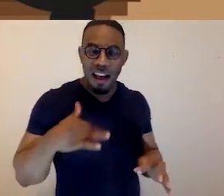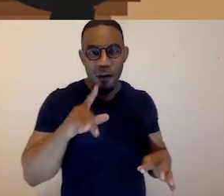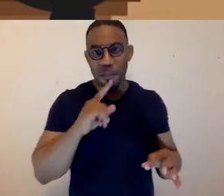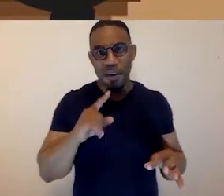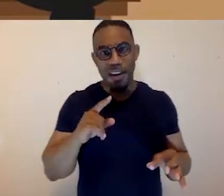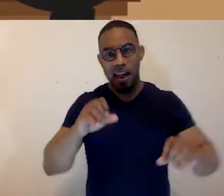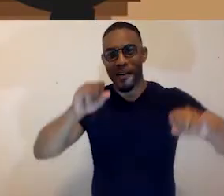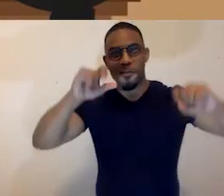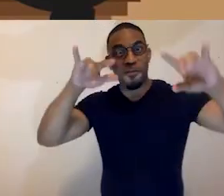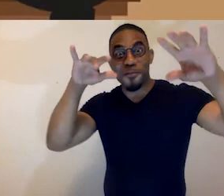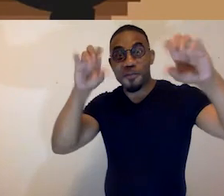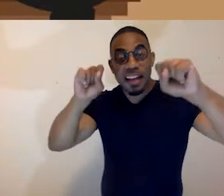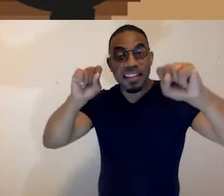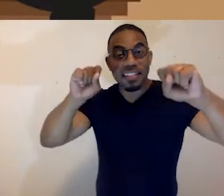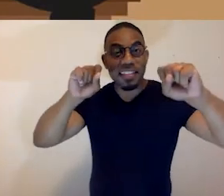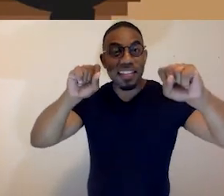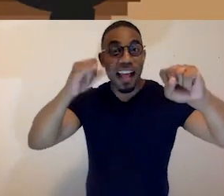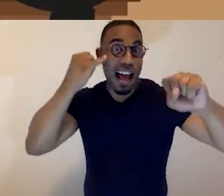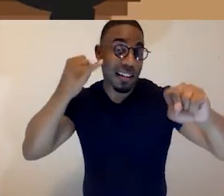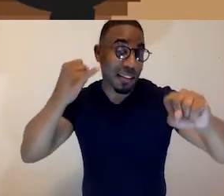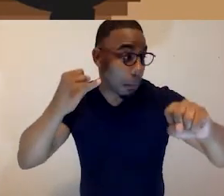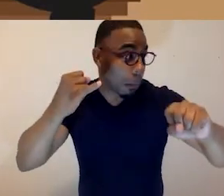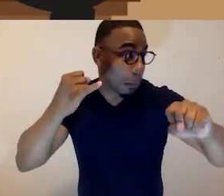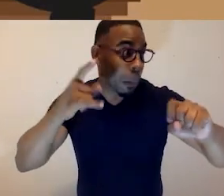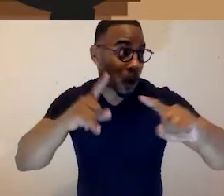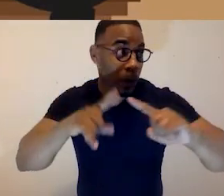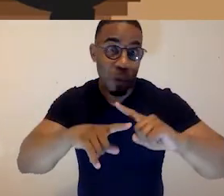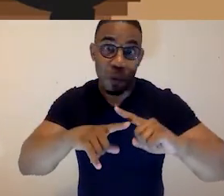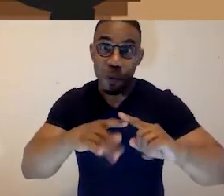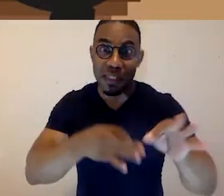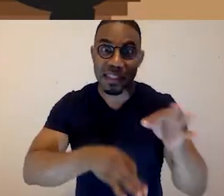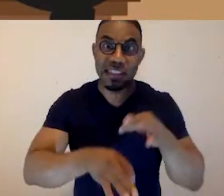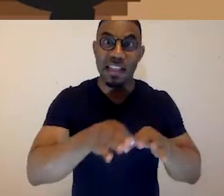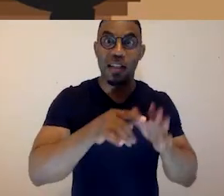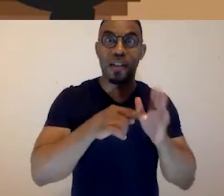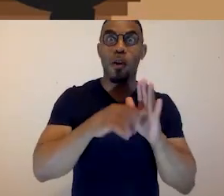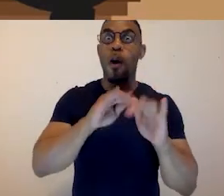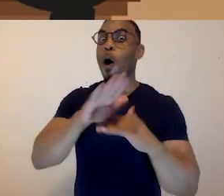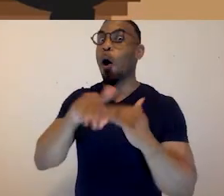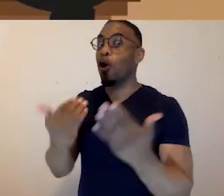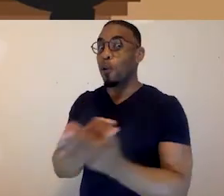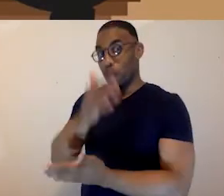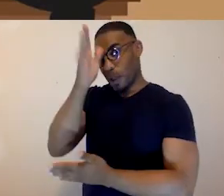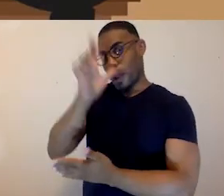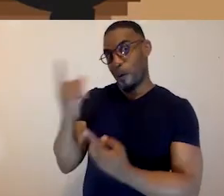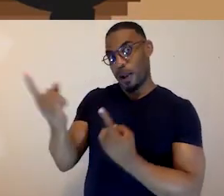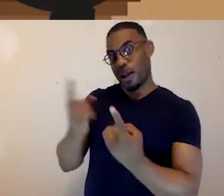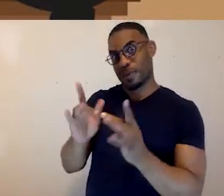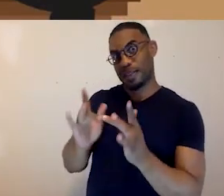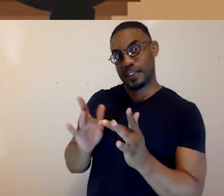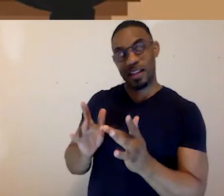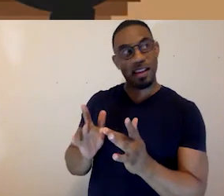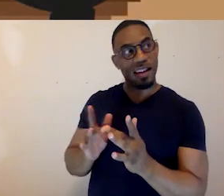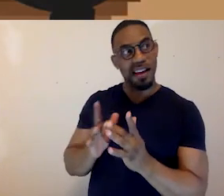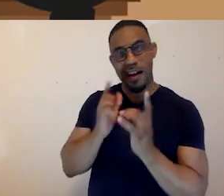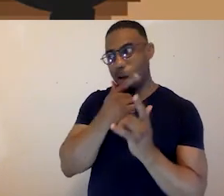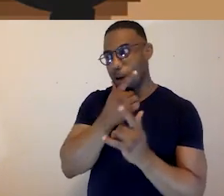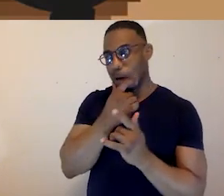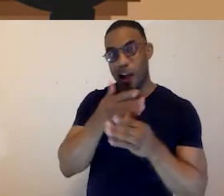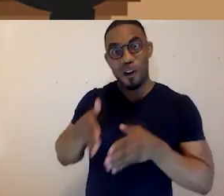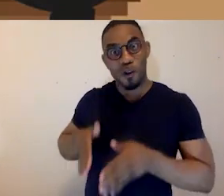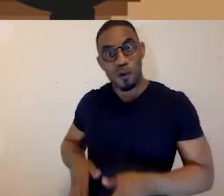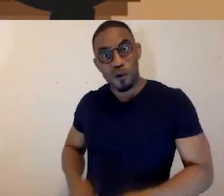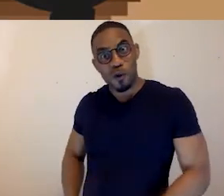be a fantastic idea to instead show all the new guys who come to the site a